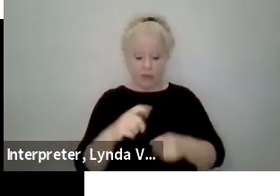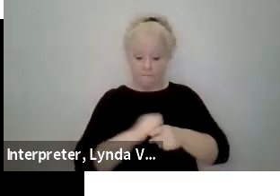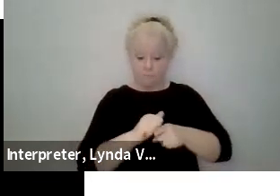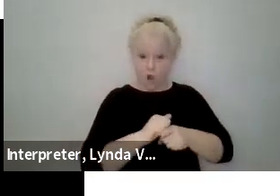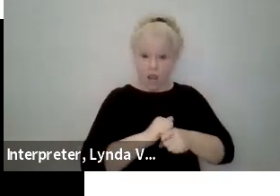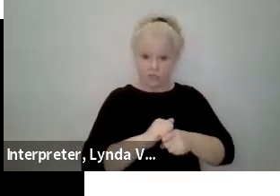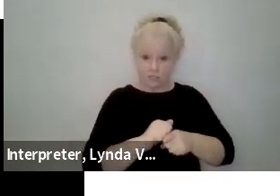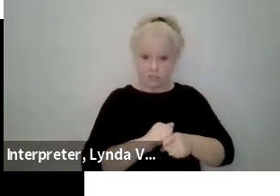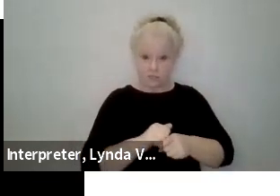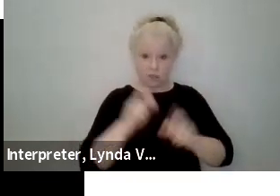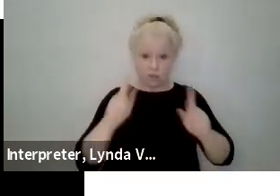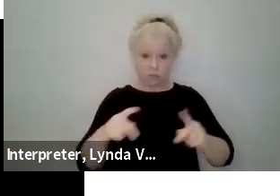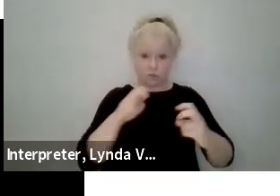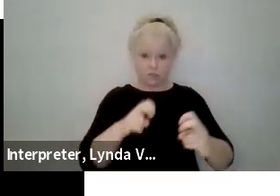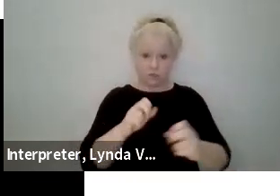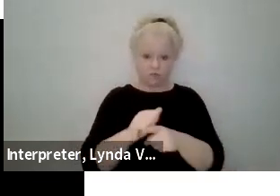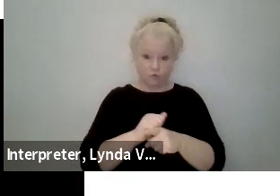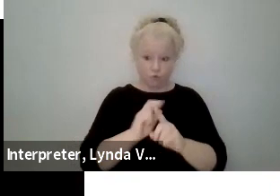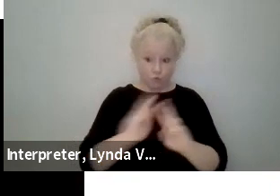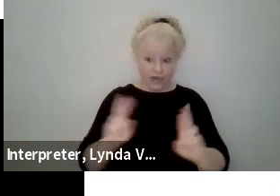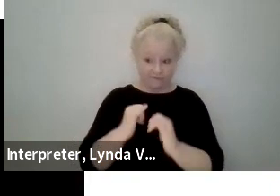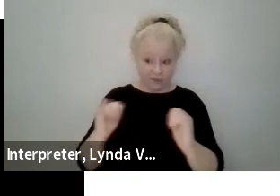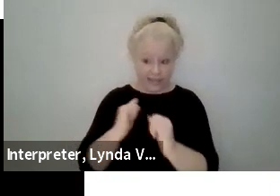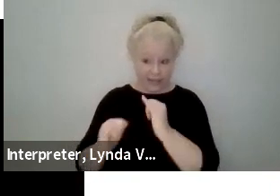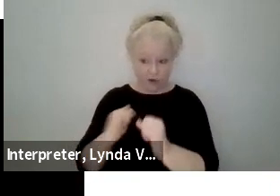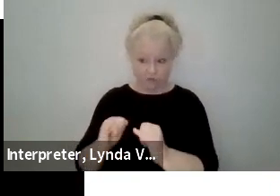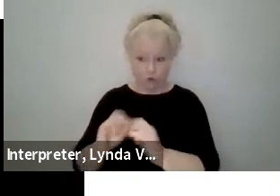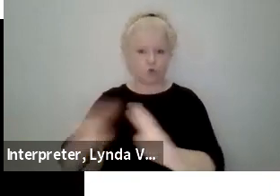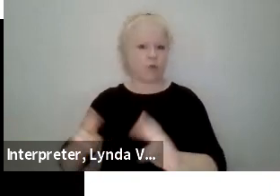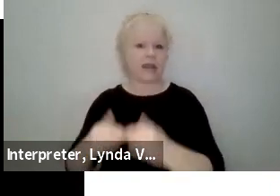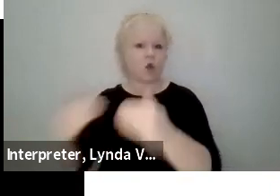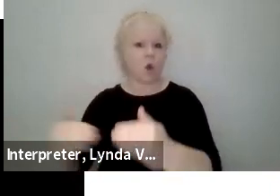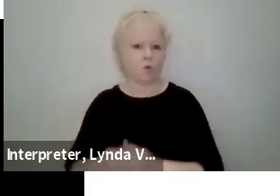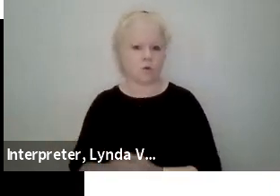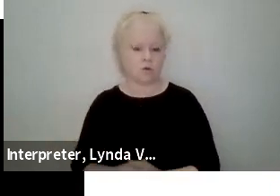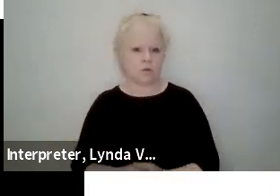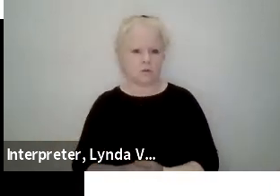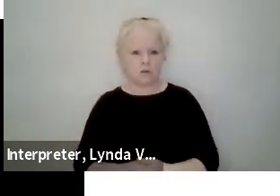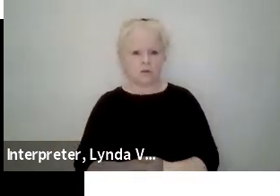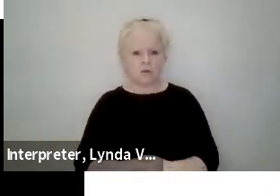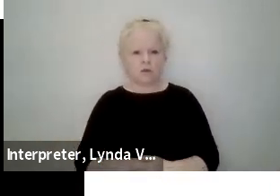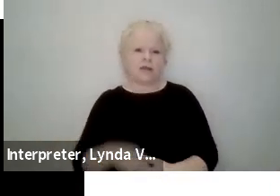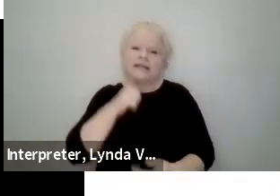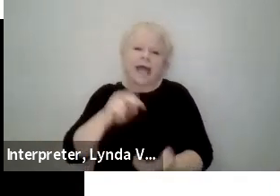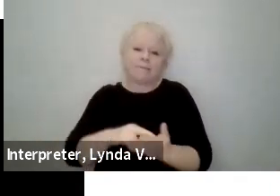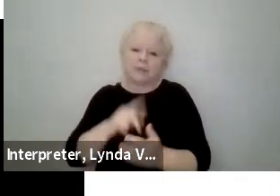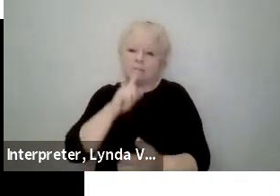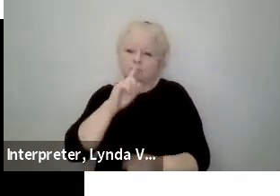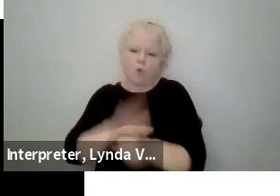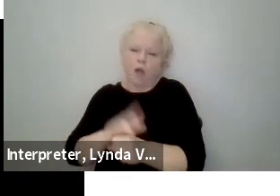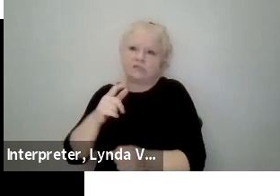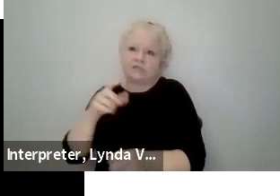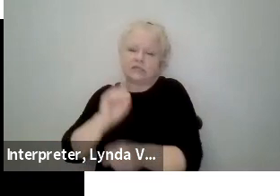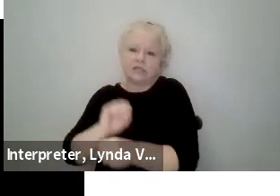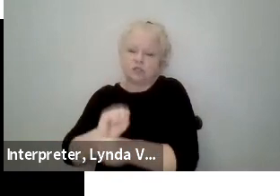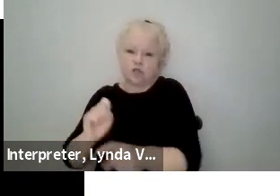right person to train you for that interview coming up, you'll be ready to go. That way, 9 times out of 10, you might get the job or you might not, but